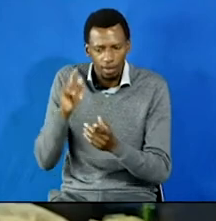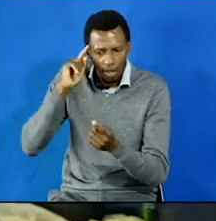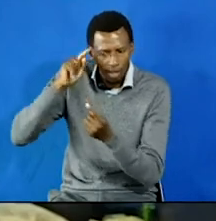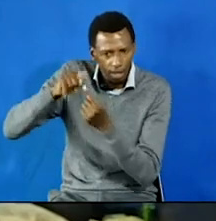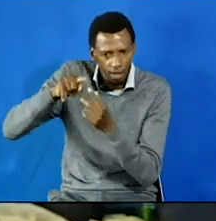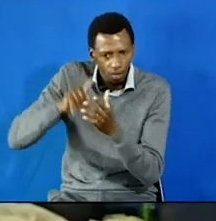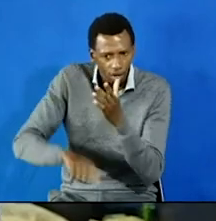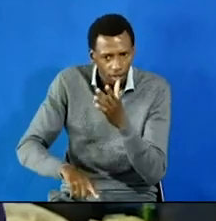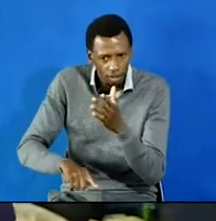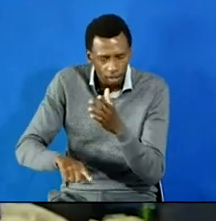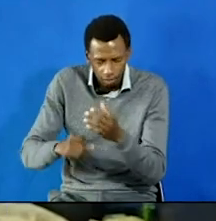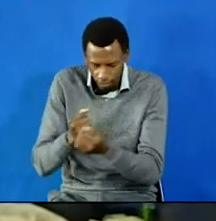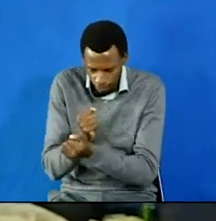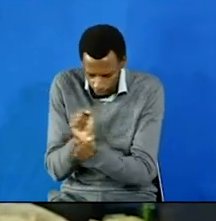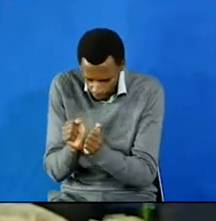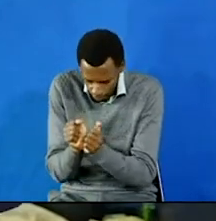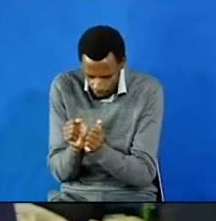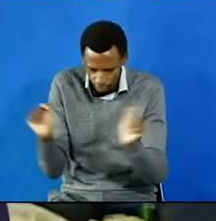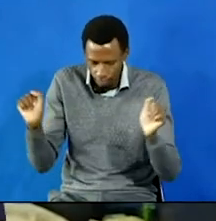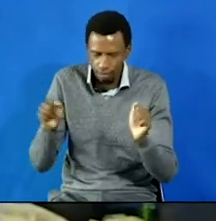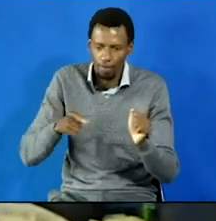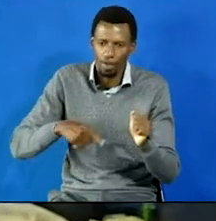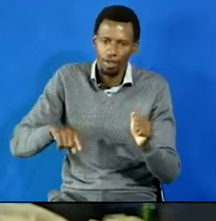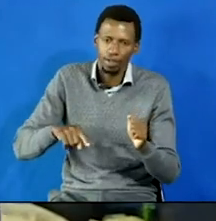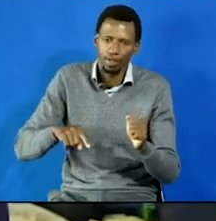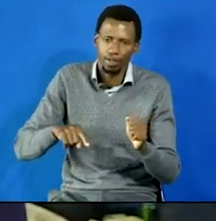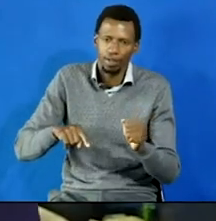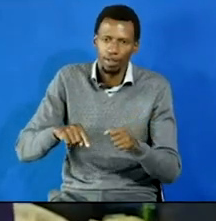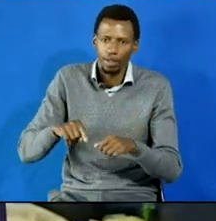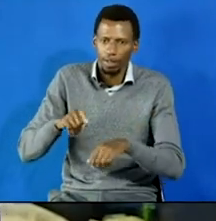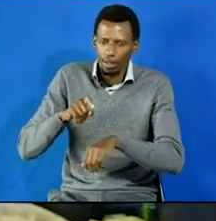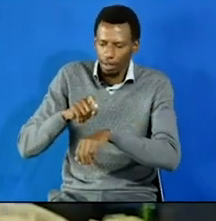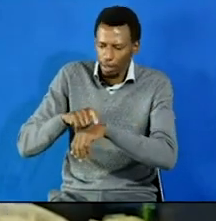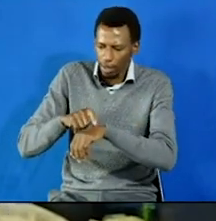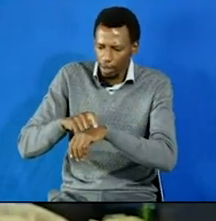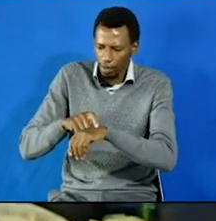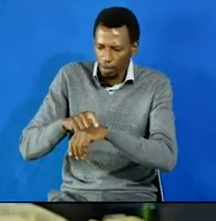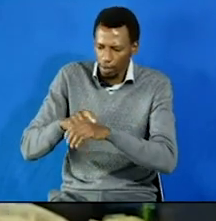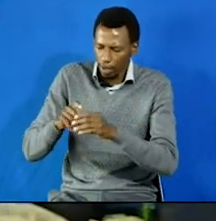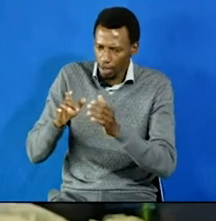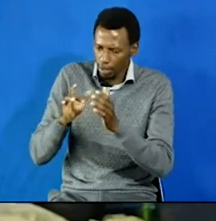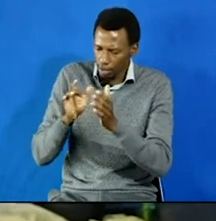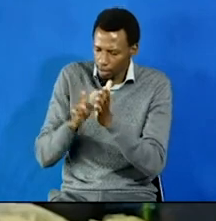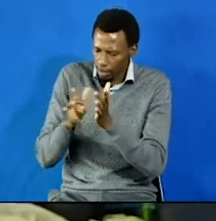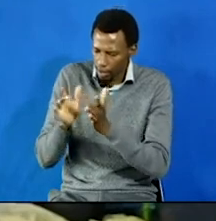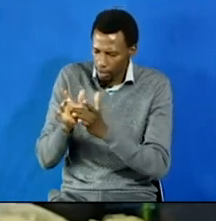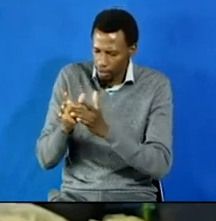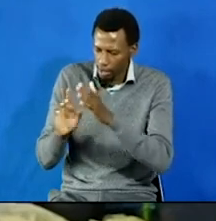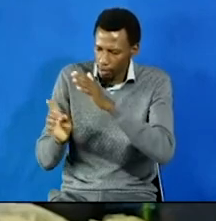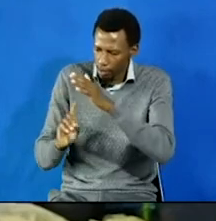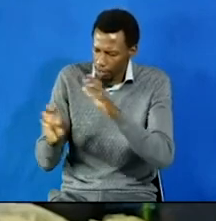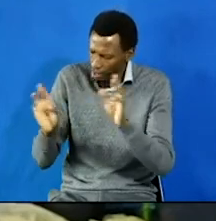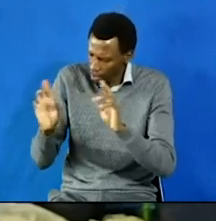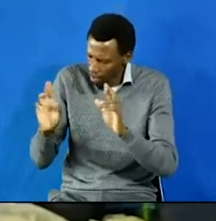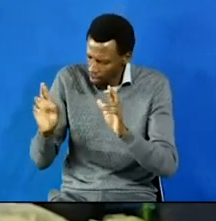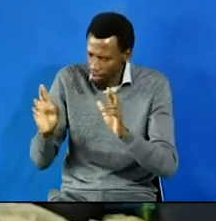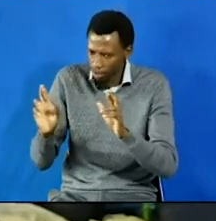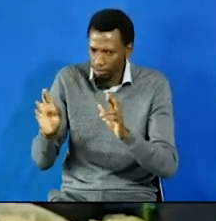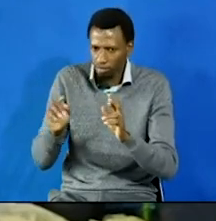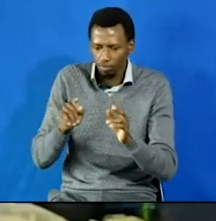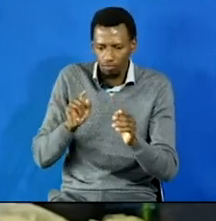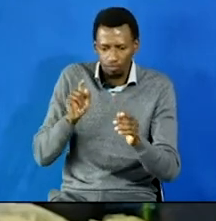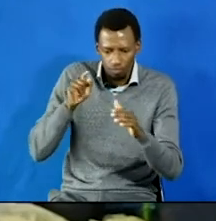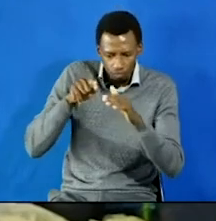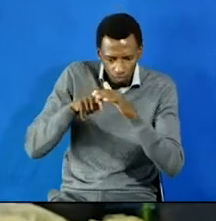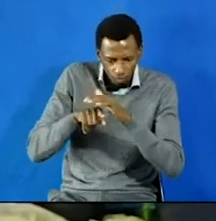us. And when the time for his ministry came, he went and was baptized. And